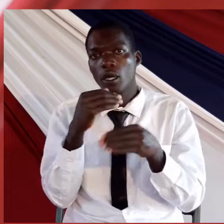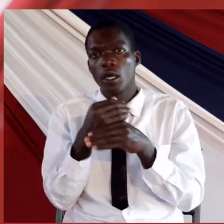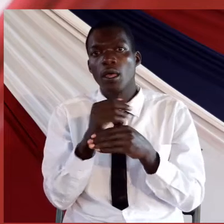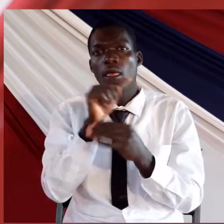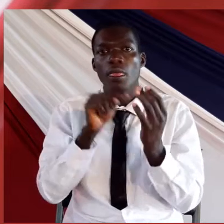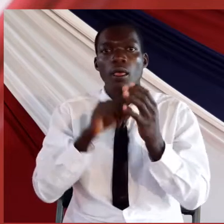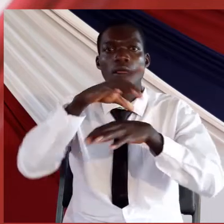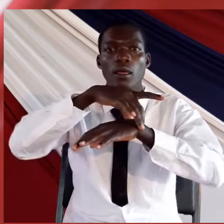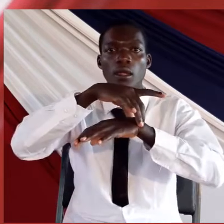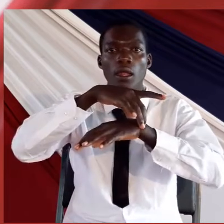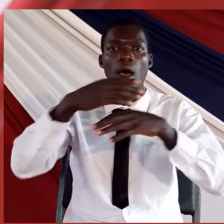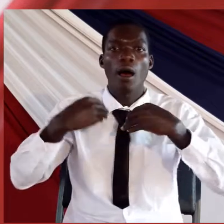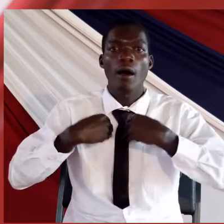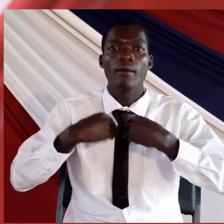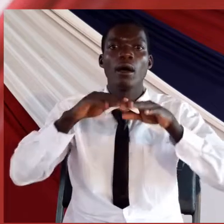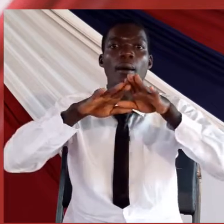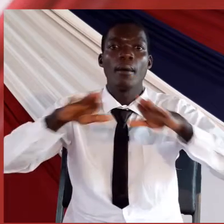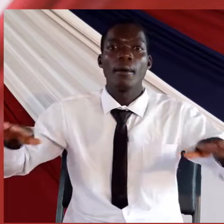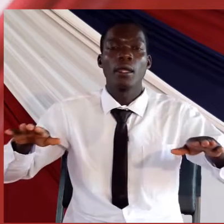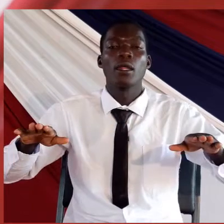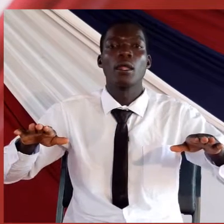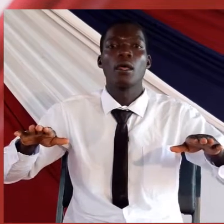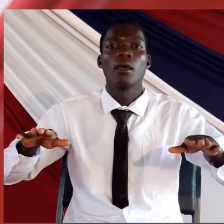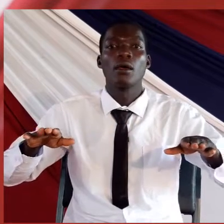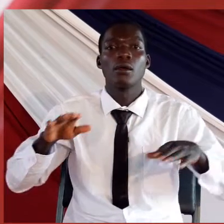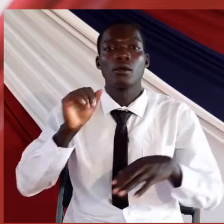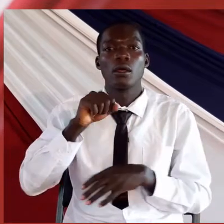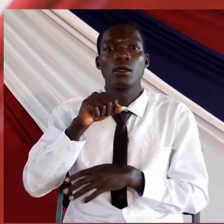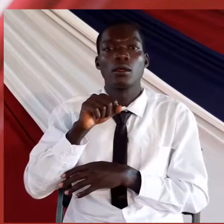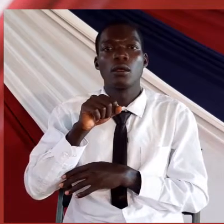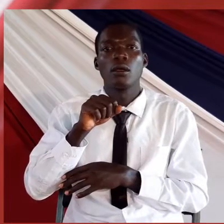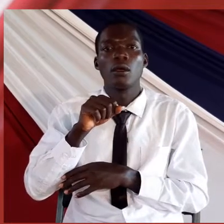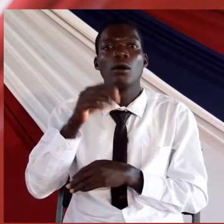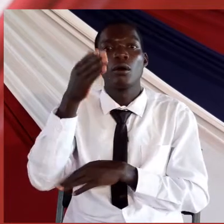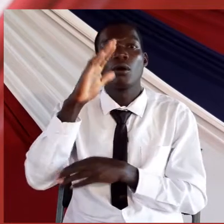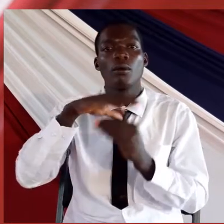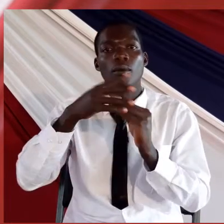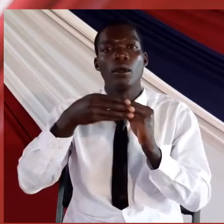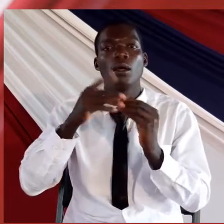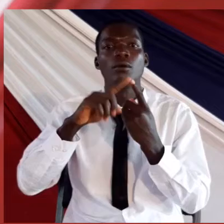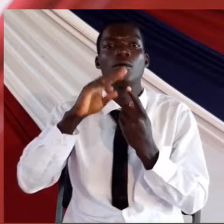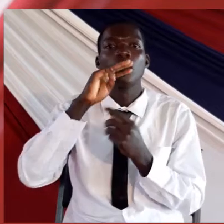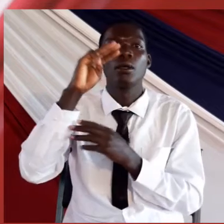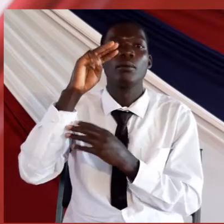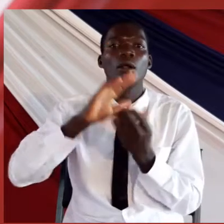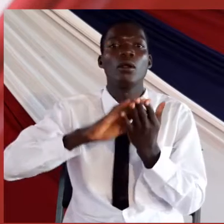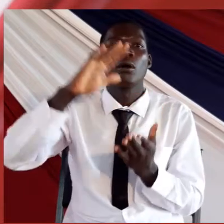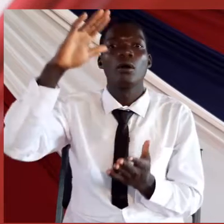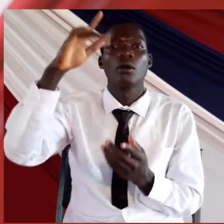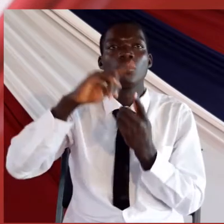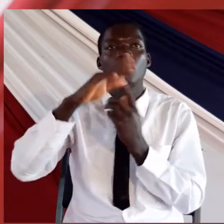This earth has firmaments. And all is meant to give glory to